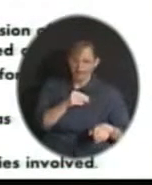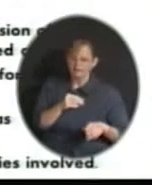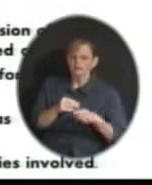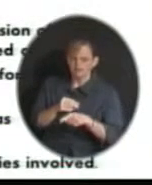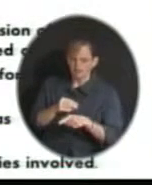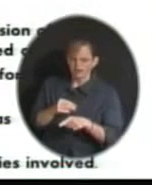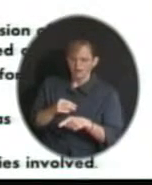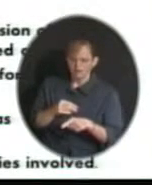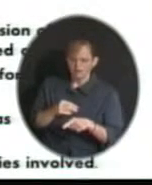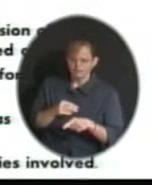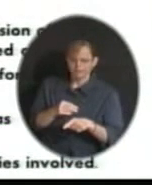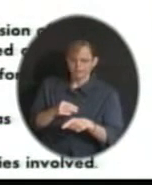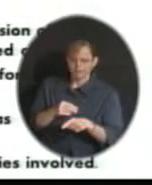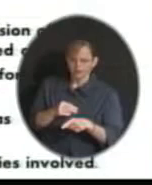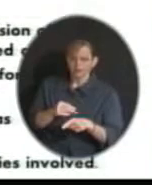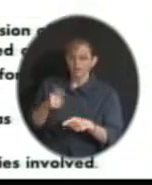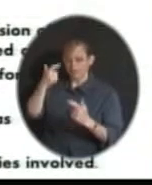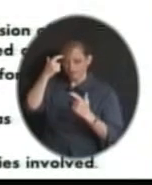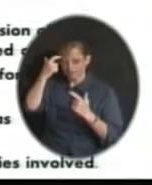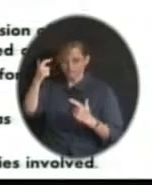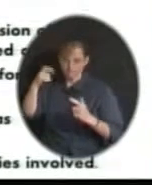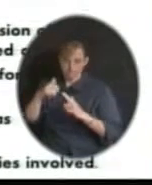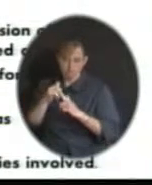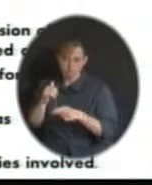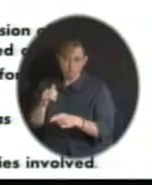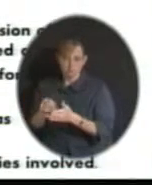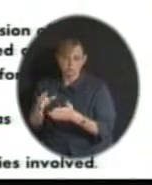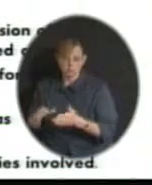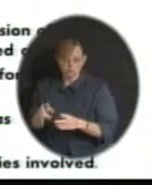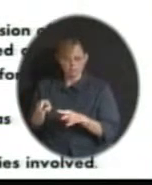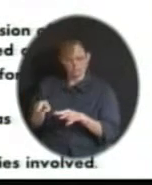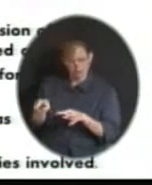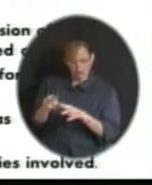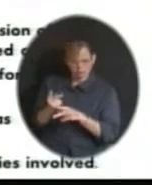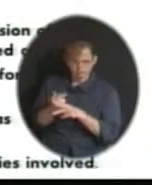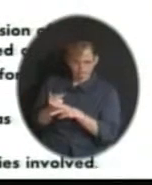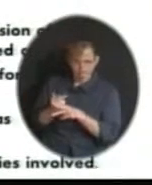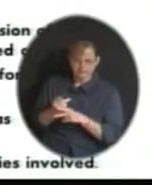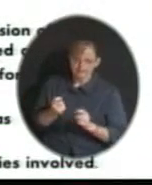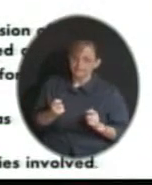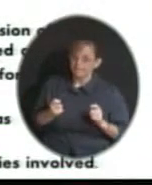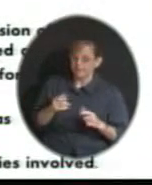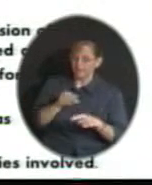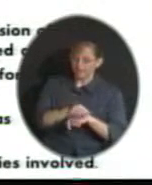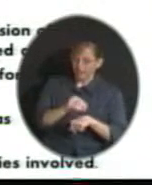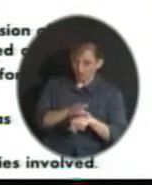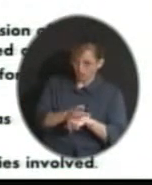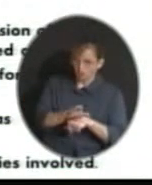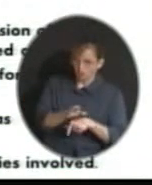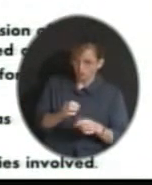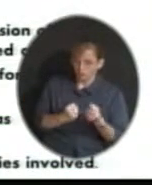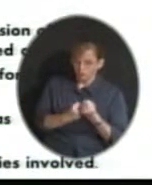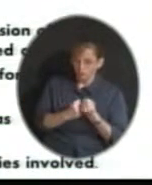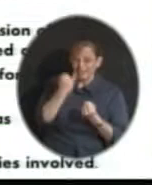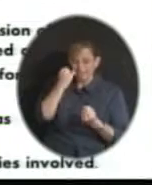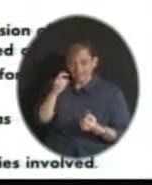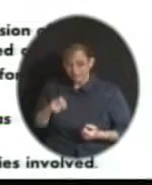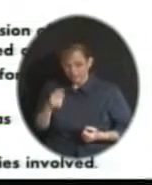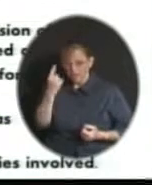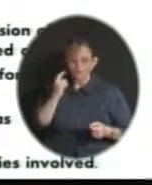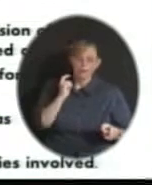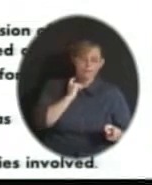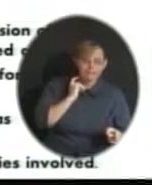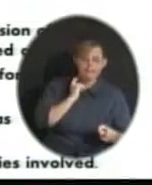of the student with the bullying behaviors. Immediate counselor support where needed, again, for the victim and the bully